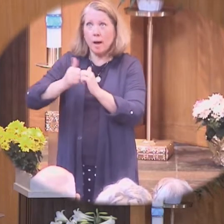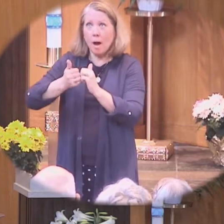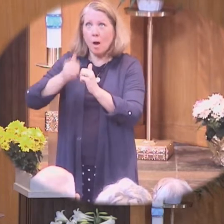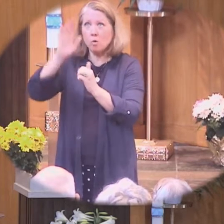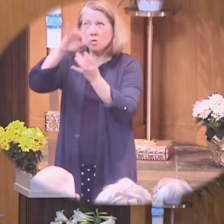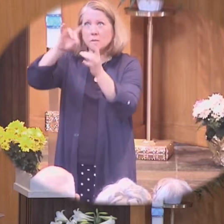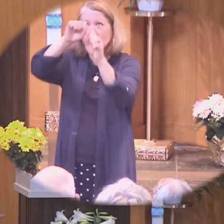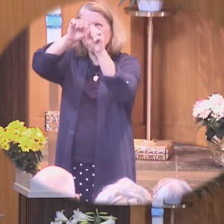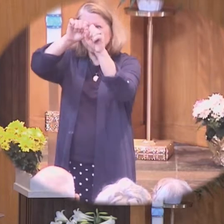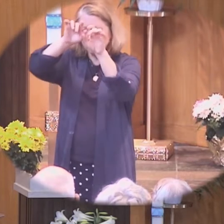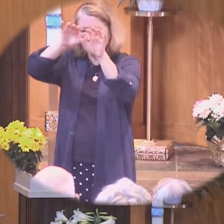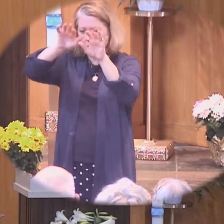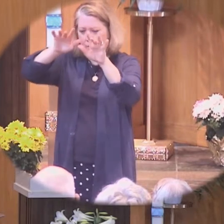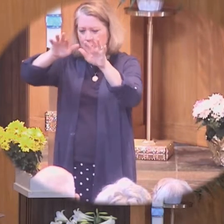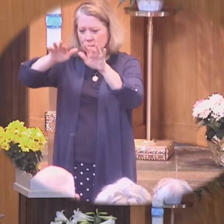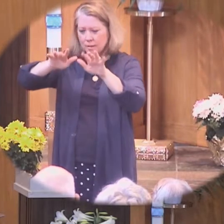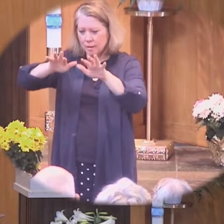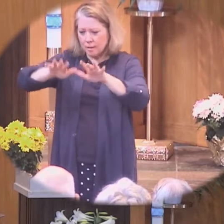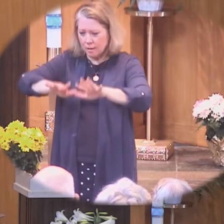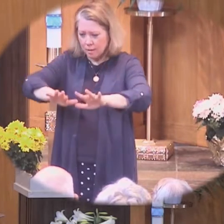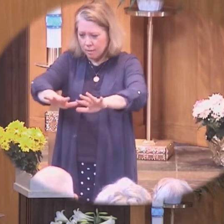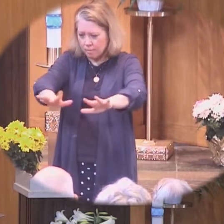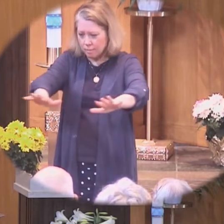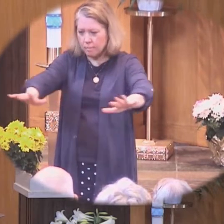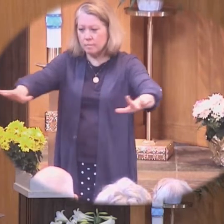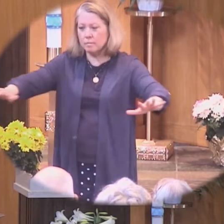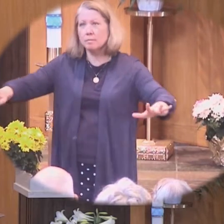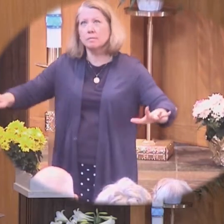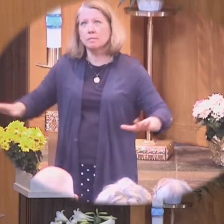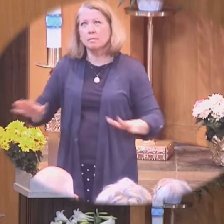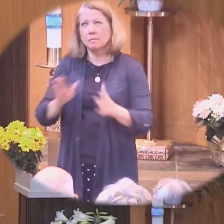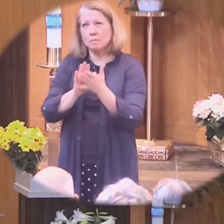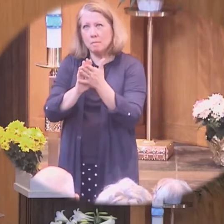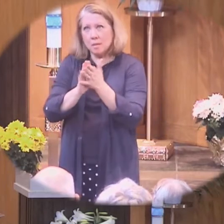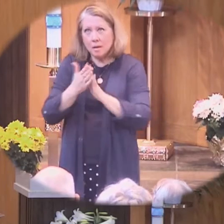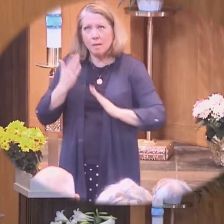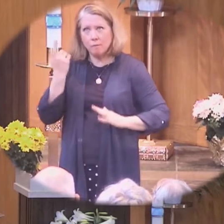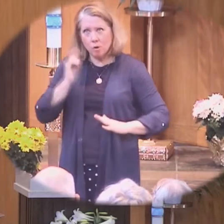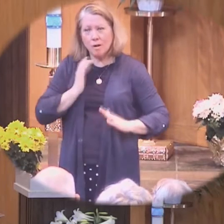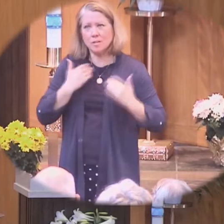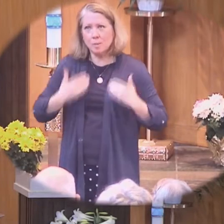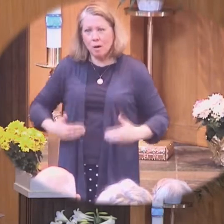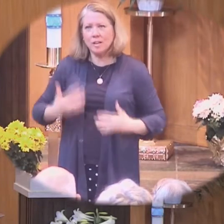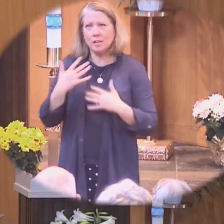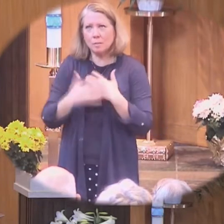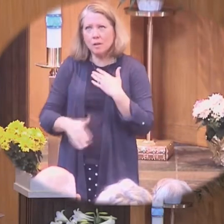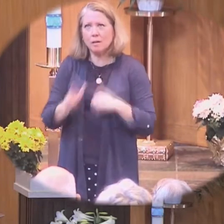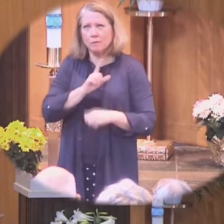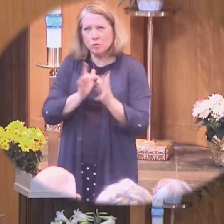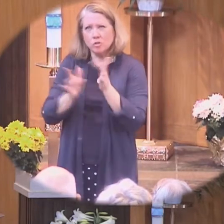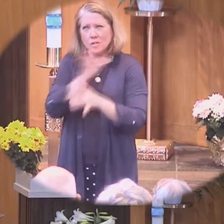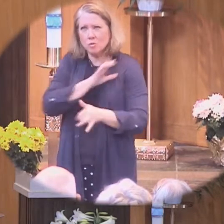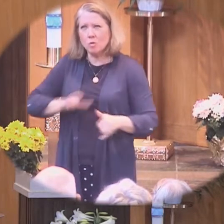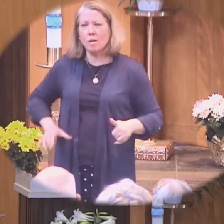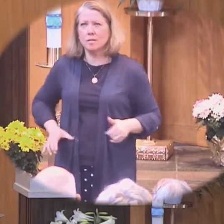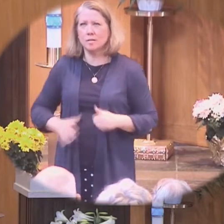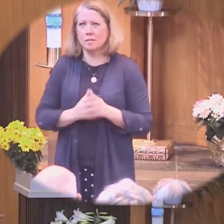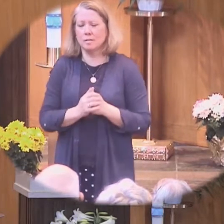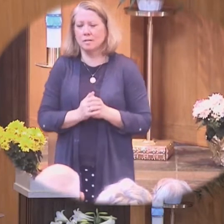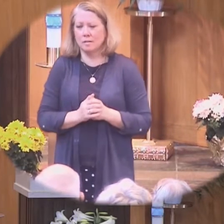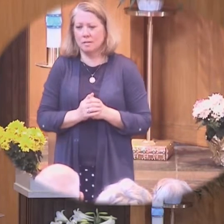upon them like the dewfall, so that they may become for us the body and blood of our Lord Jesus